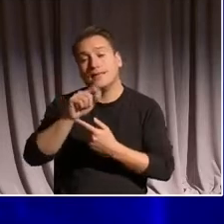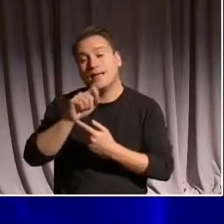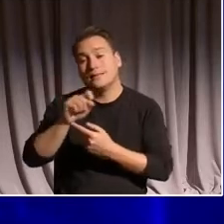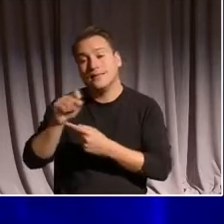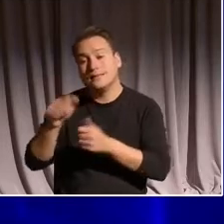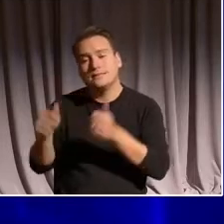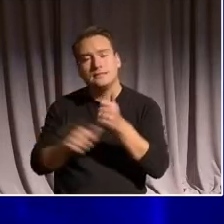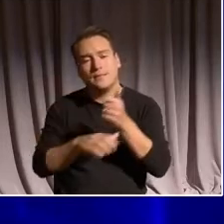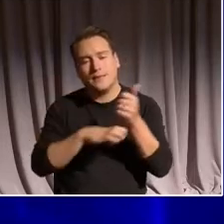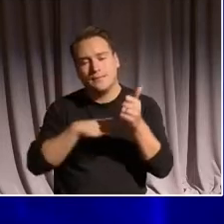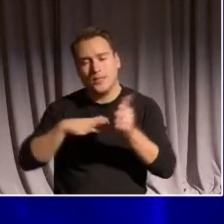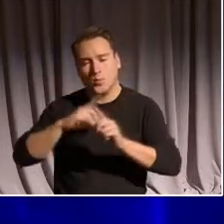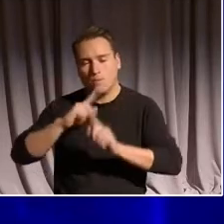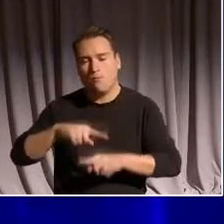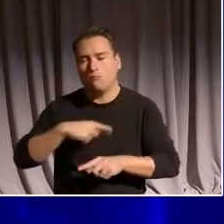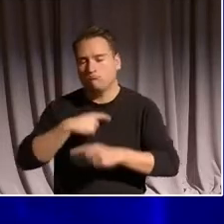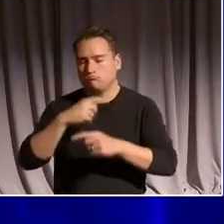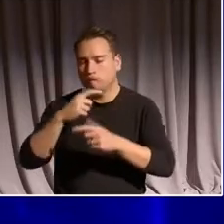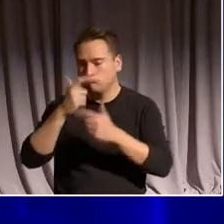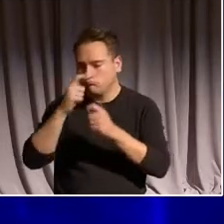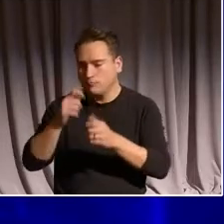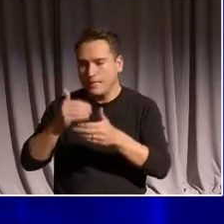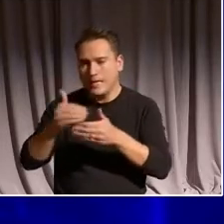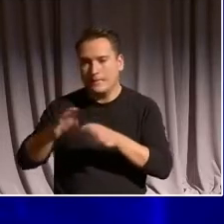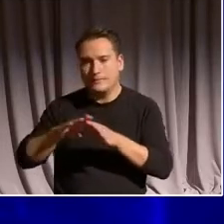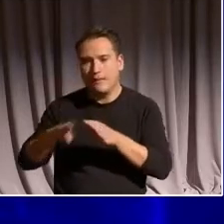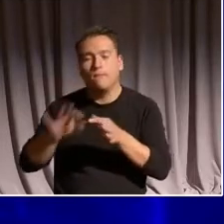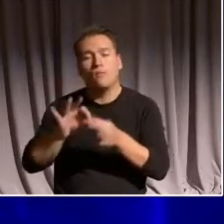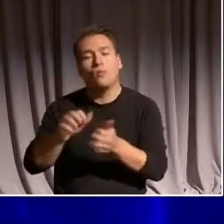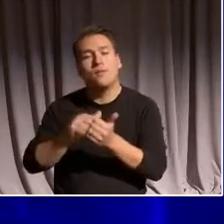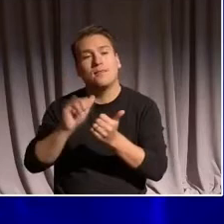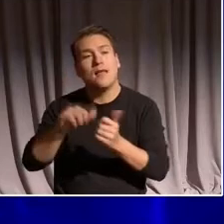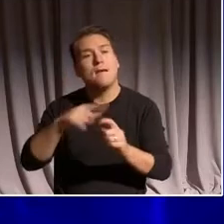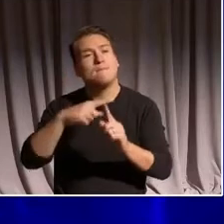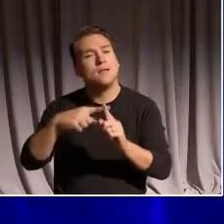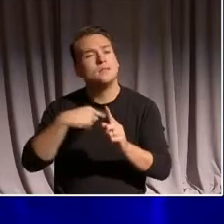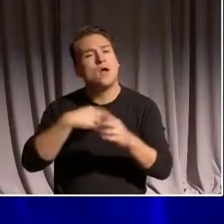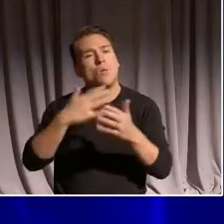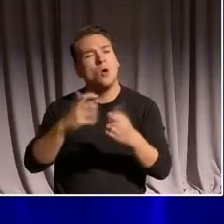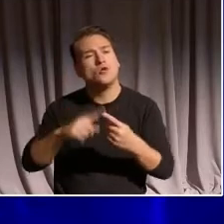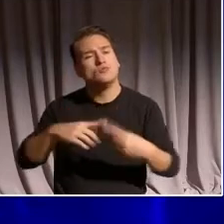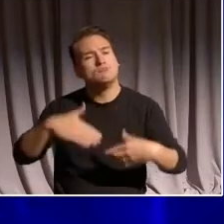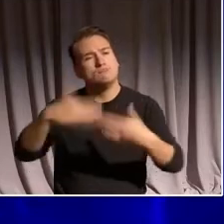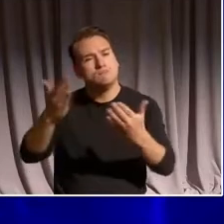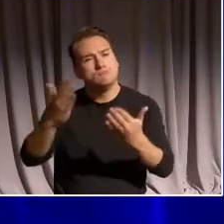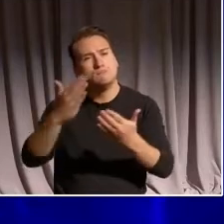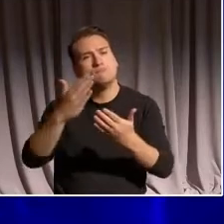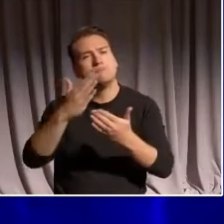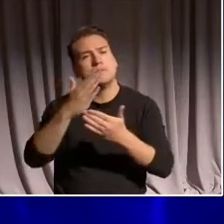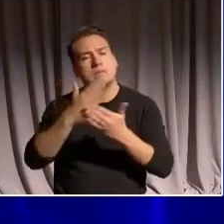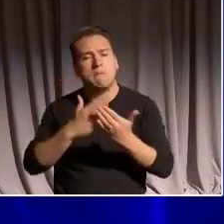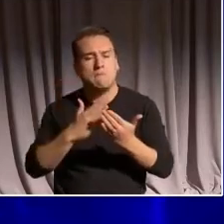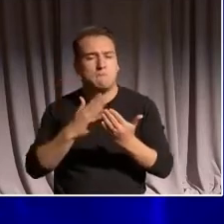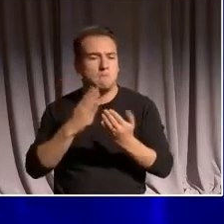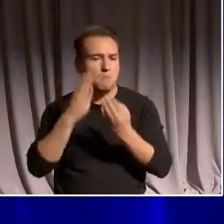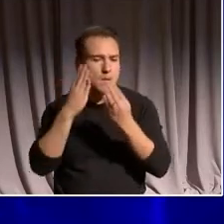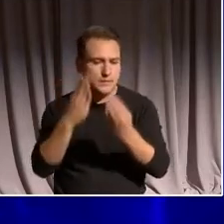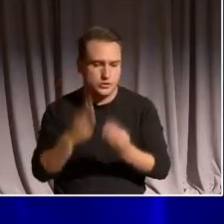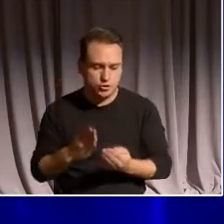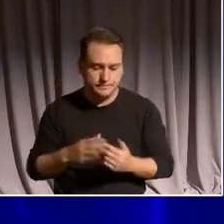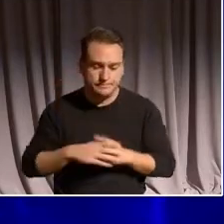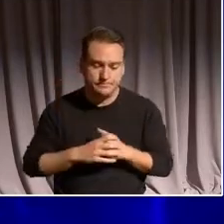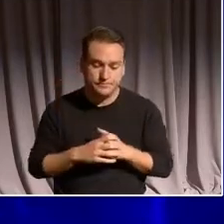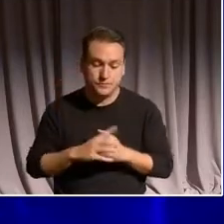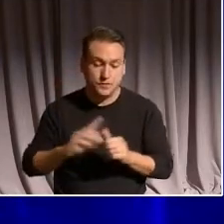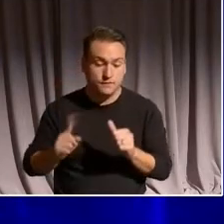looking forward to next steps on that. And then I also just want to raise up a couple of other recommendations. First of